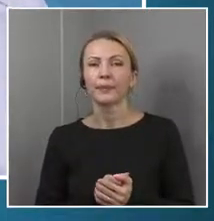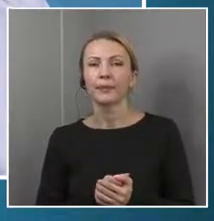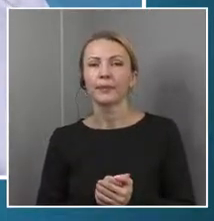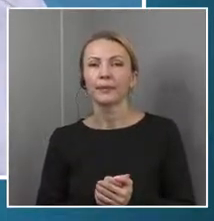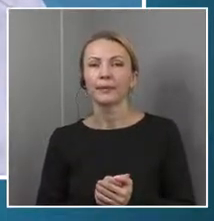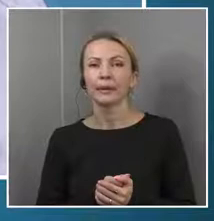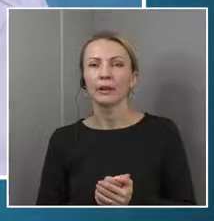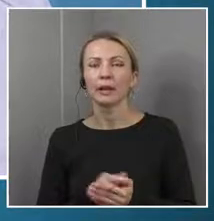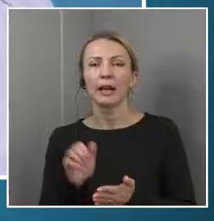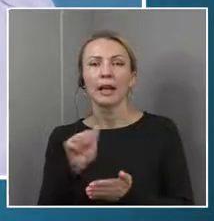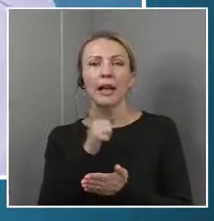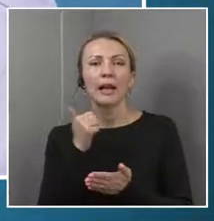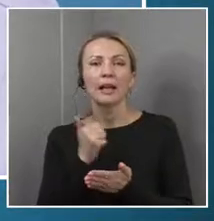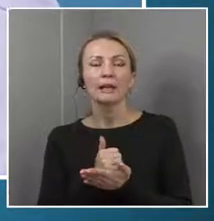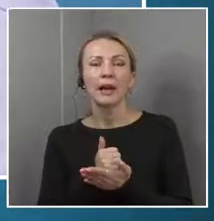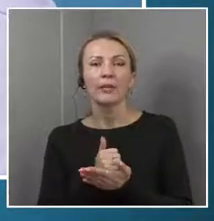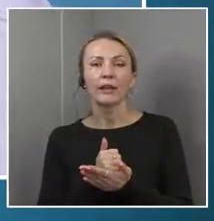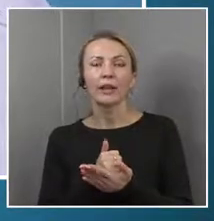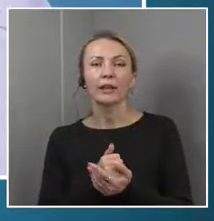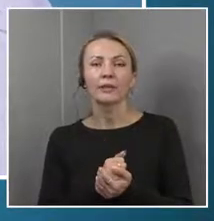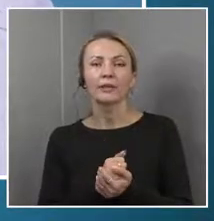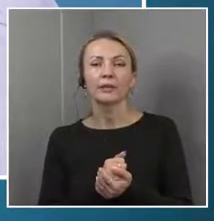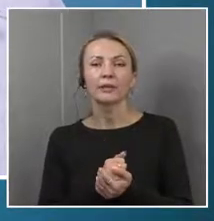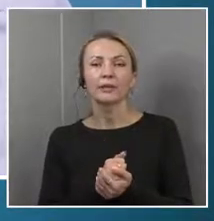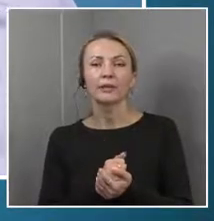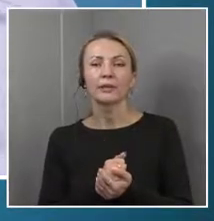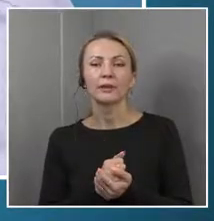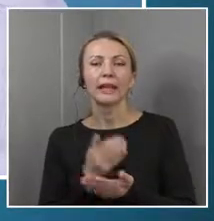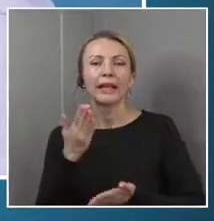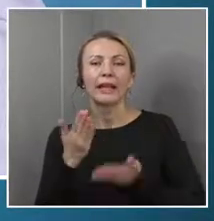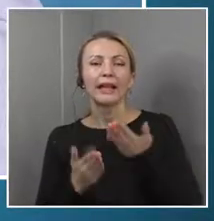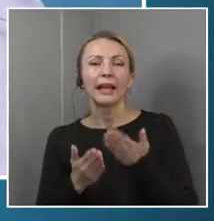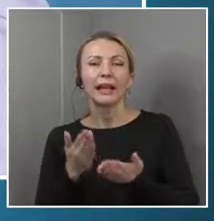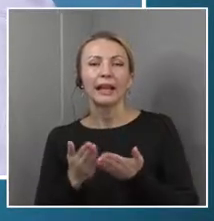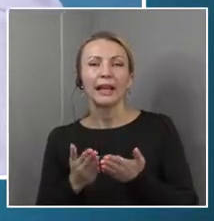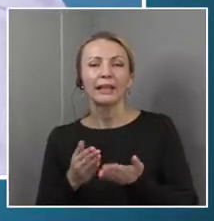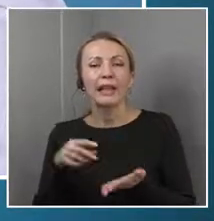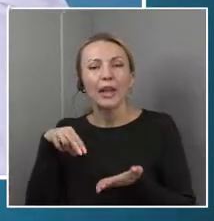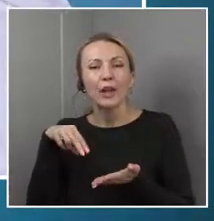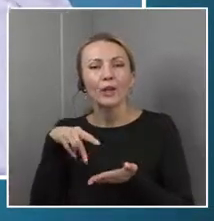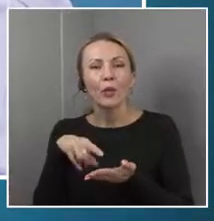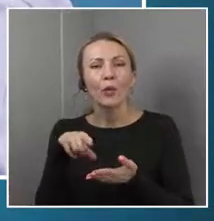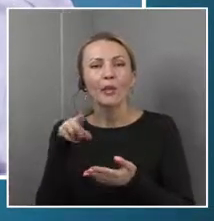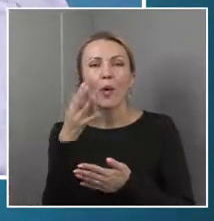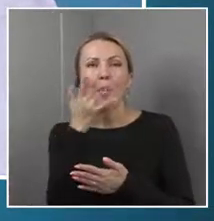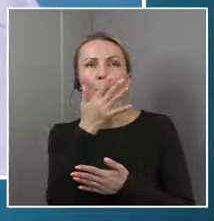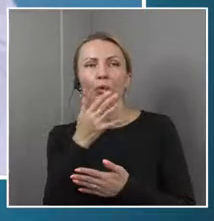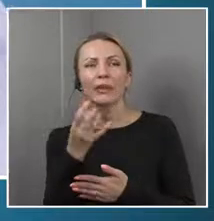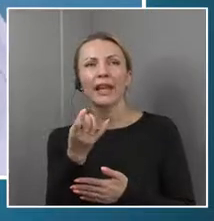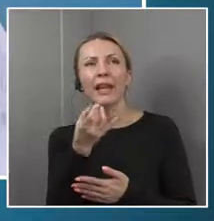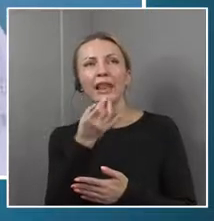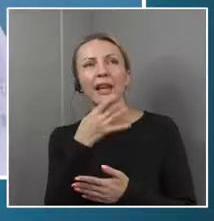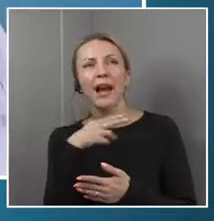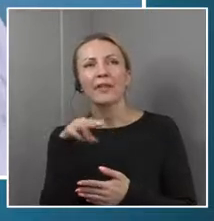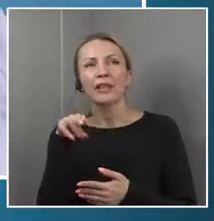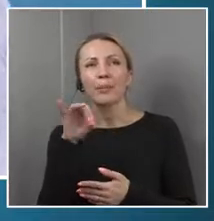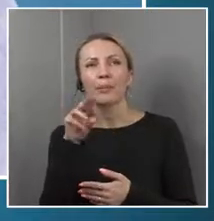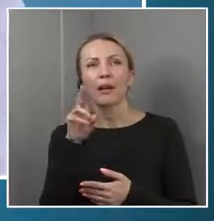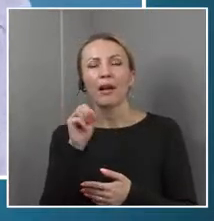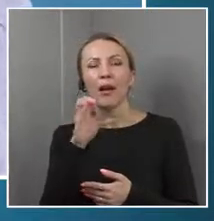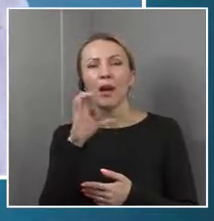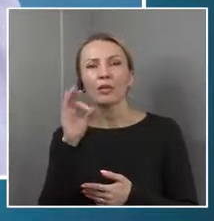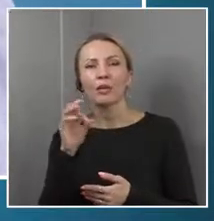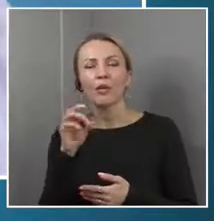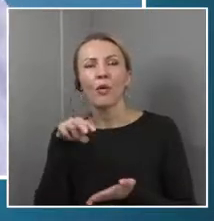the main thing, if you go to a museum and if you like Picasso and you are standing in front of a Picasso